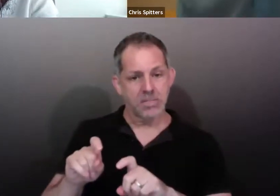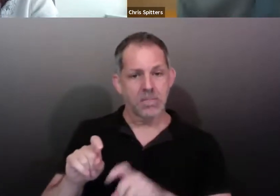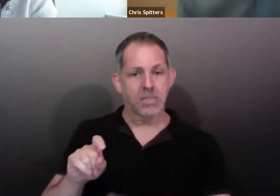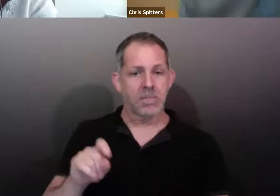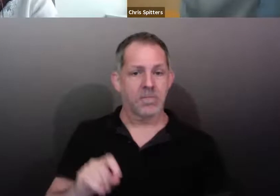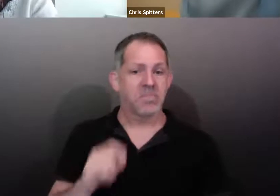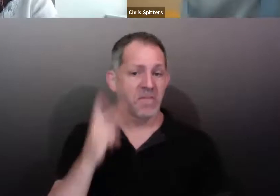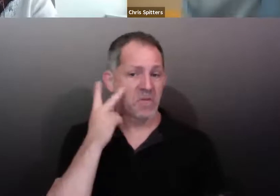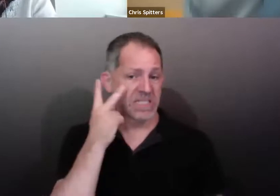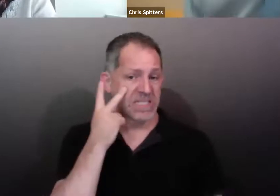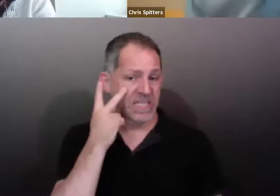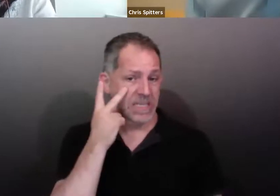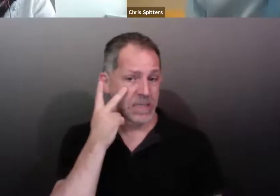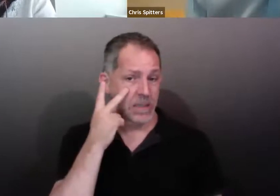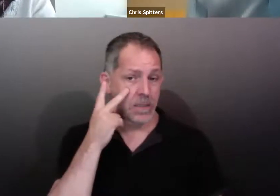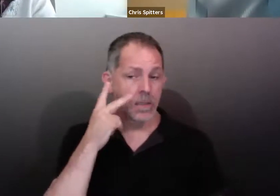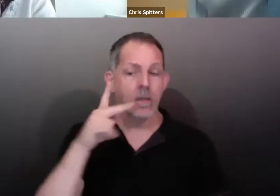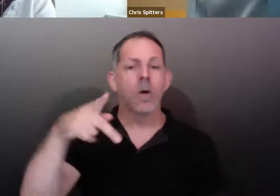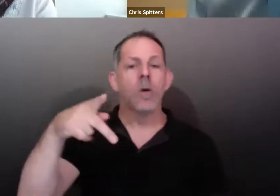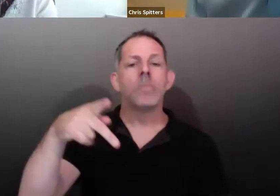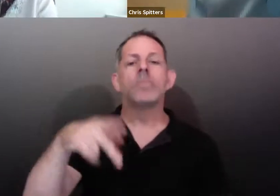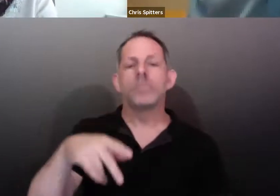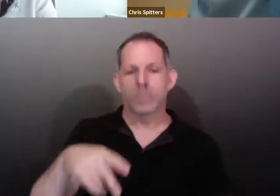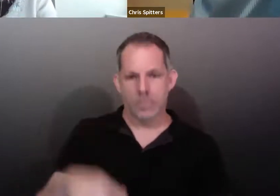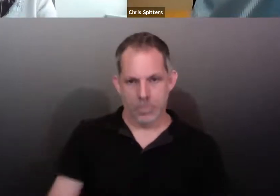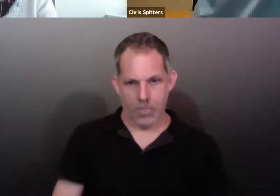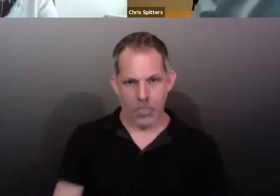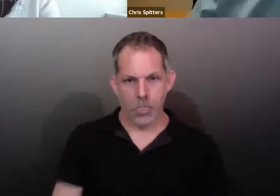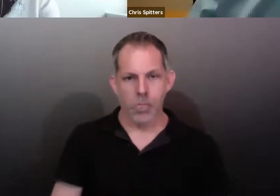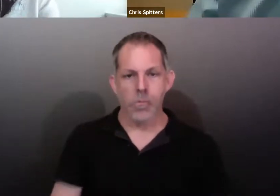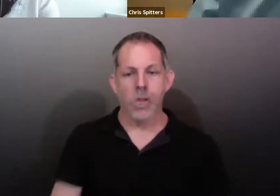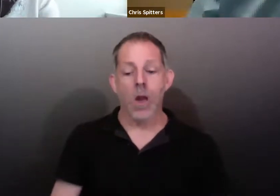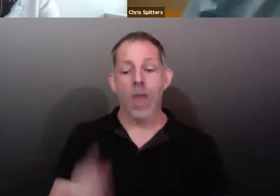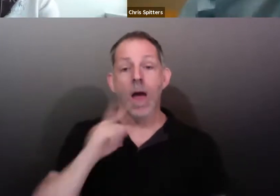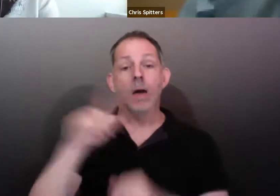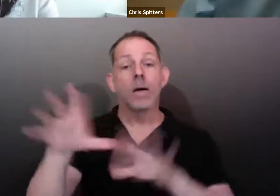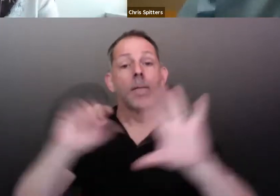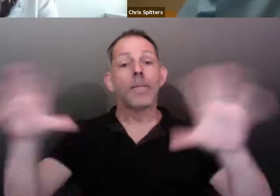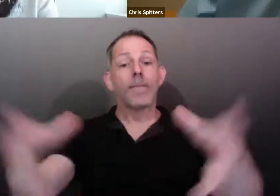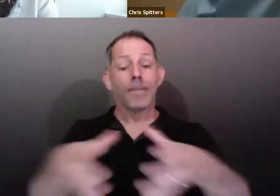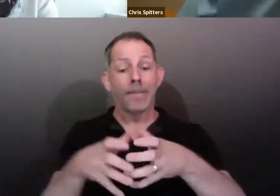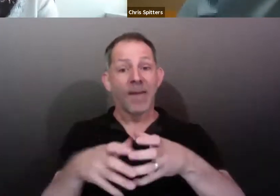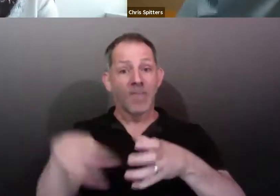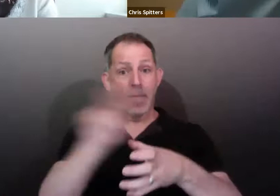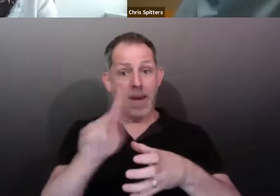advance? Just in preface to responding, pool testing is when